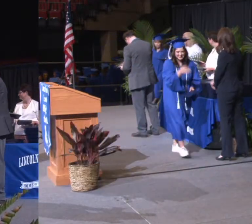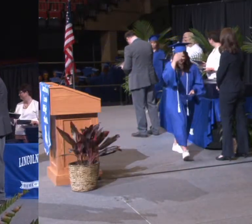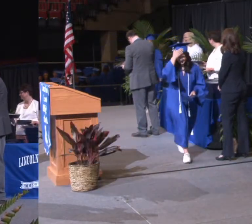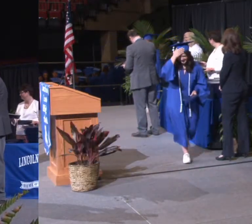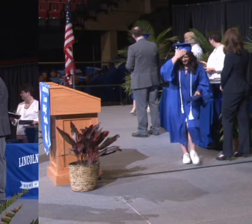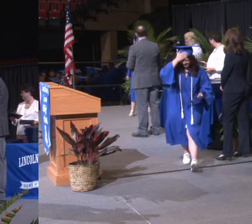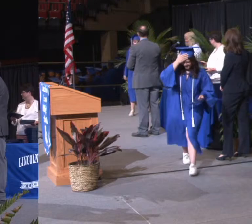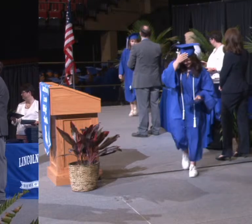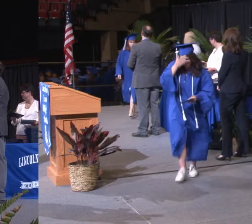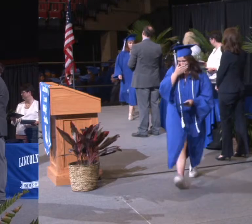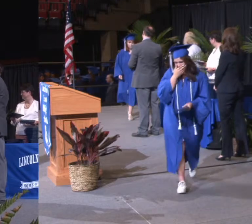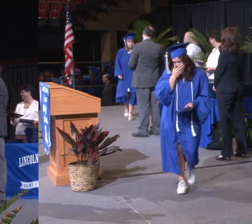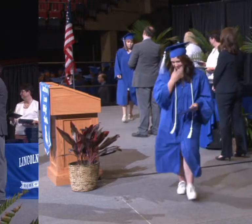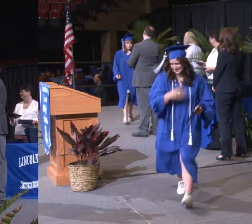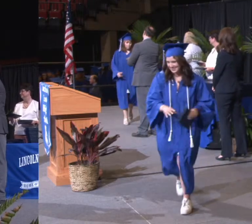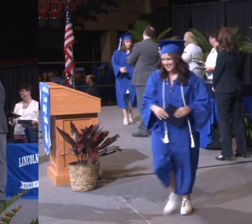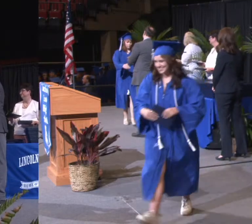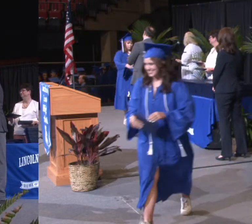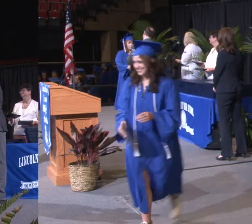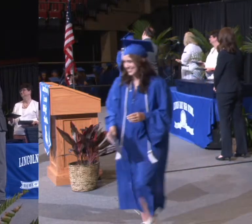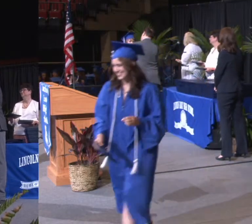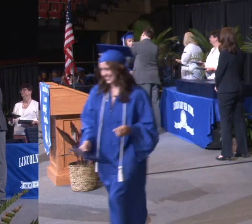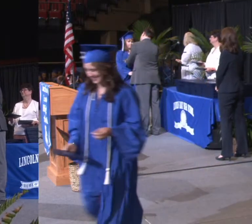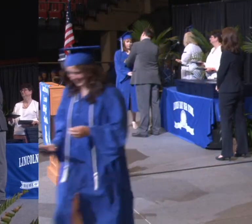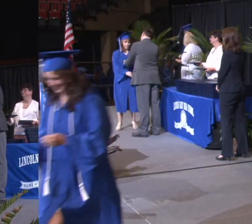Anicia Kennel.